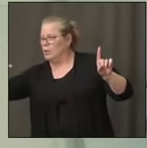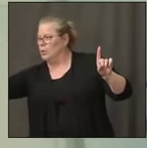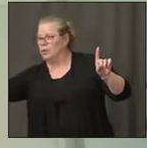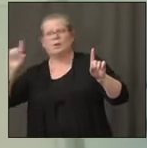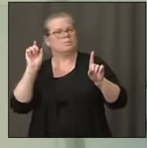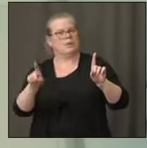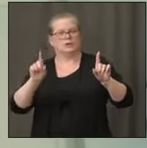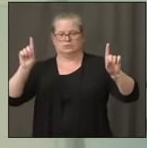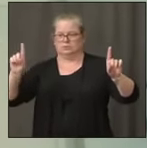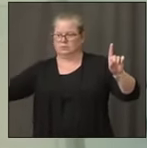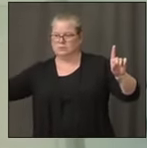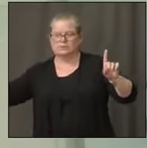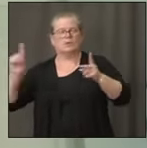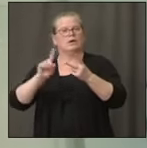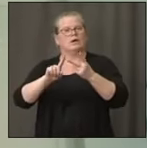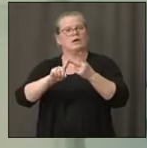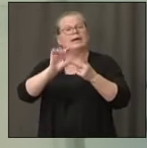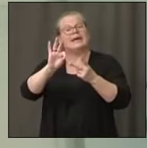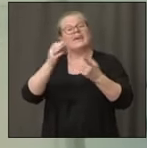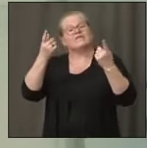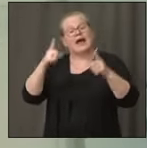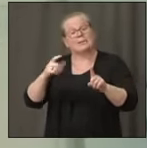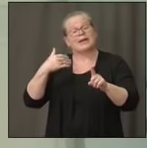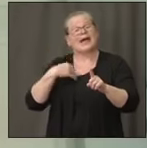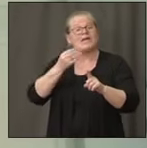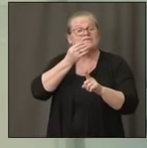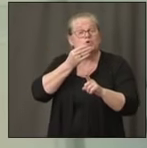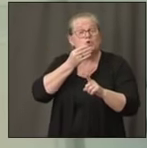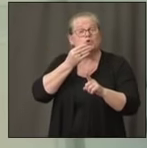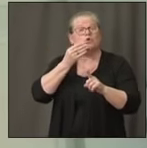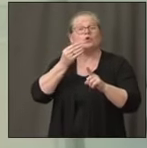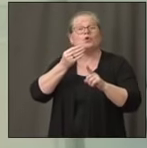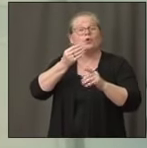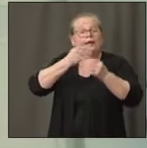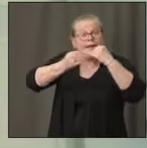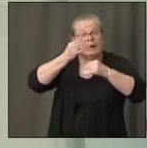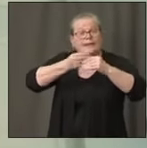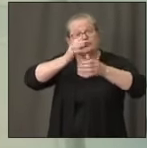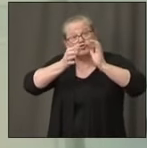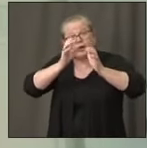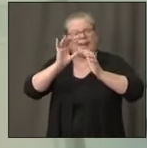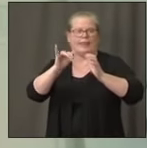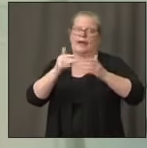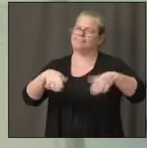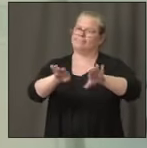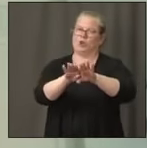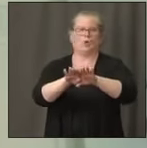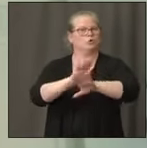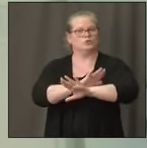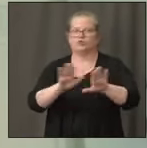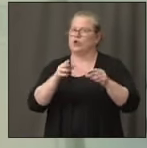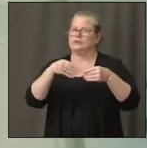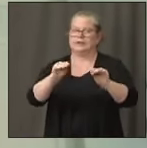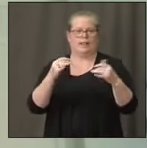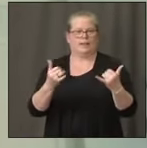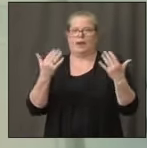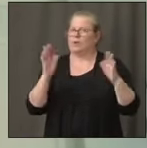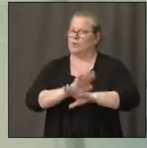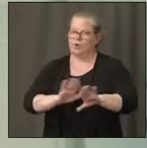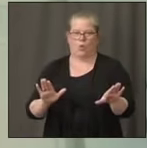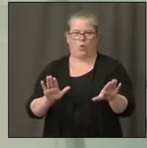amenities like a snack bar, that those amenities are closed. But I'll confirm that last point. But it's similar to what we're asking for other like businesses.